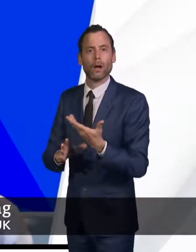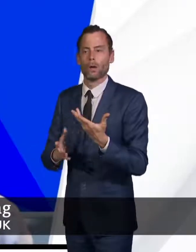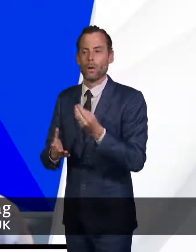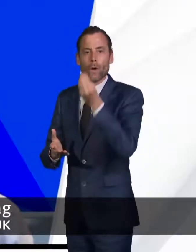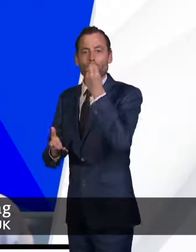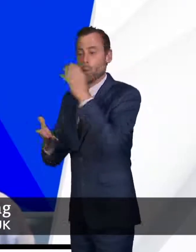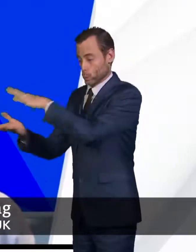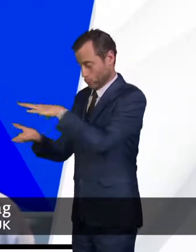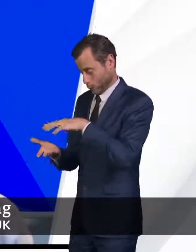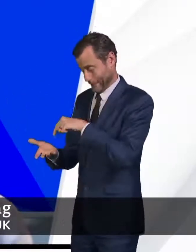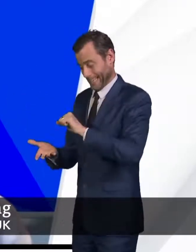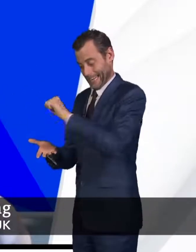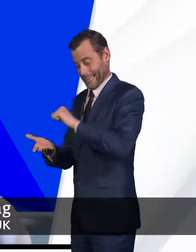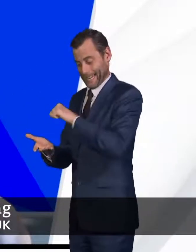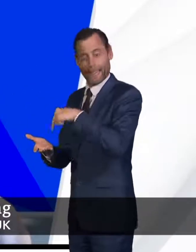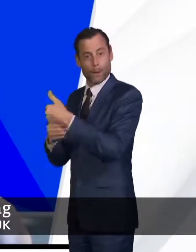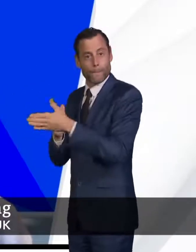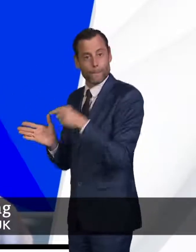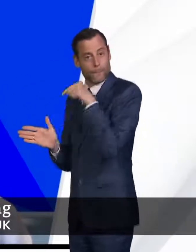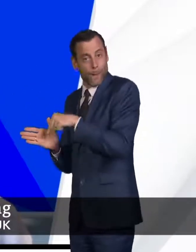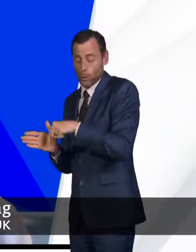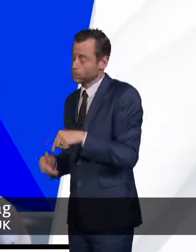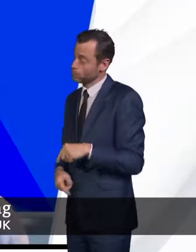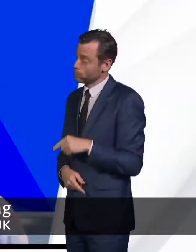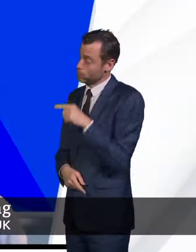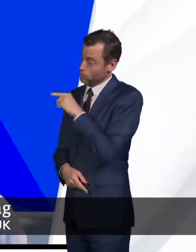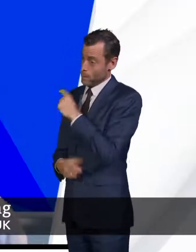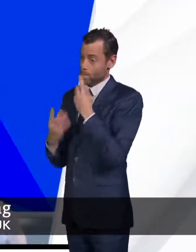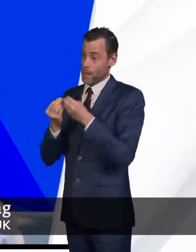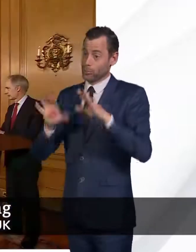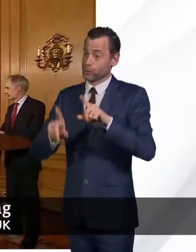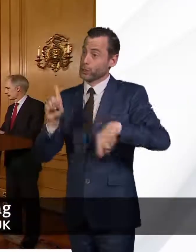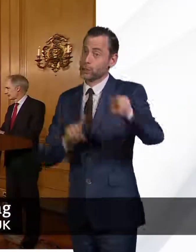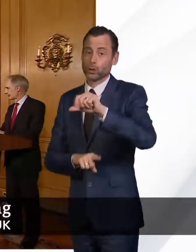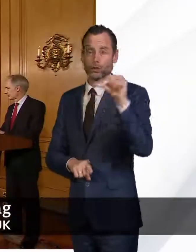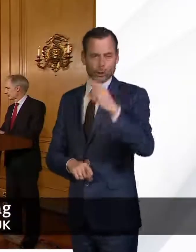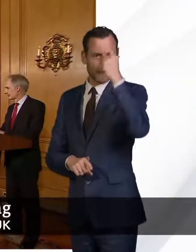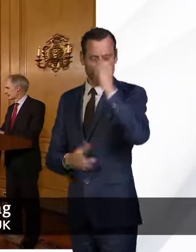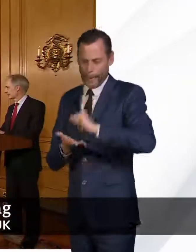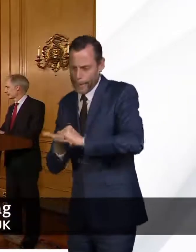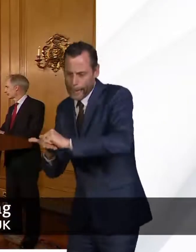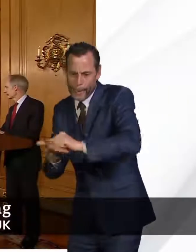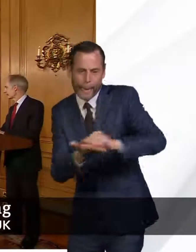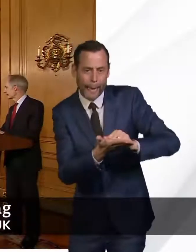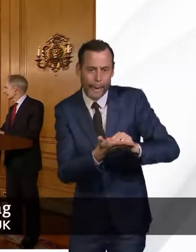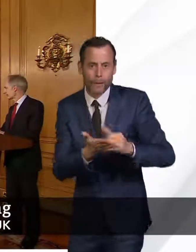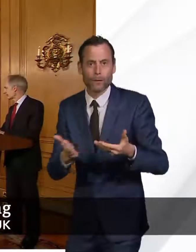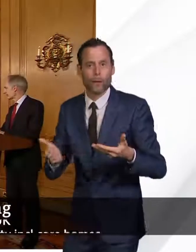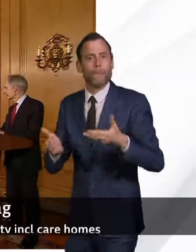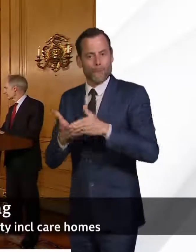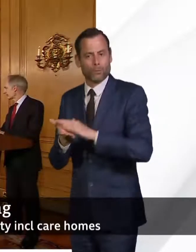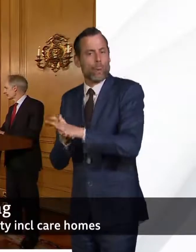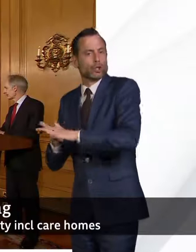coming into their house. Are you recommending British people do those sorts of things too? Thank you. Well, they're all questions